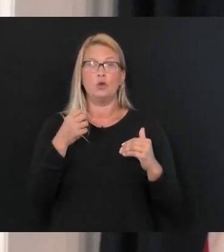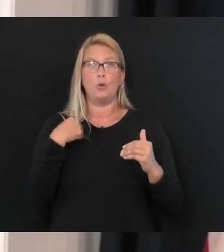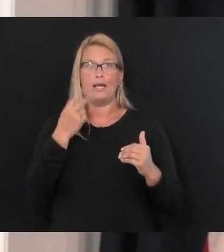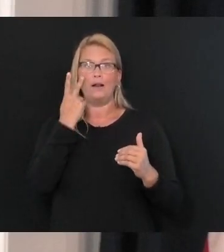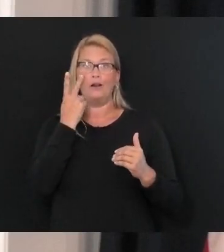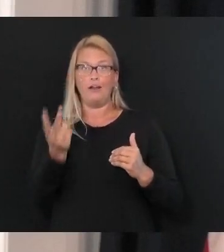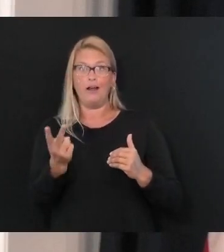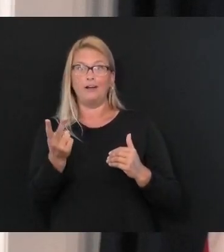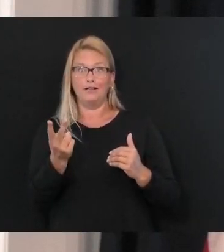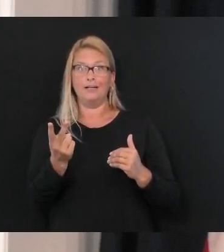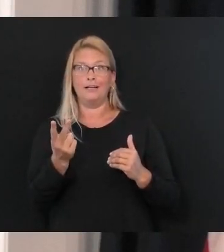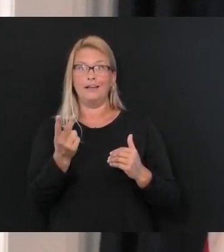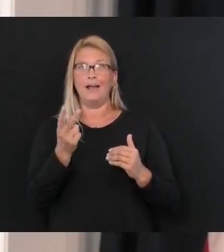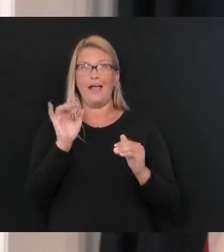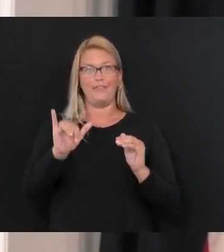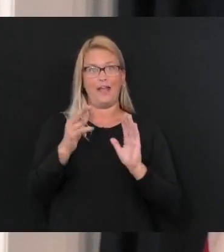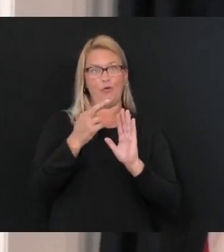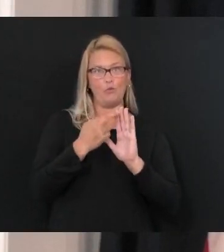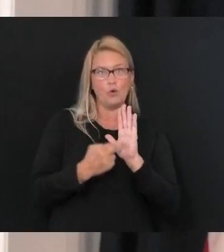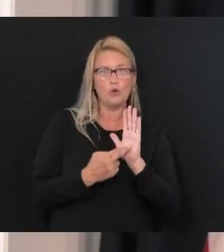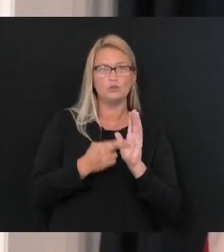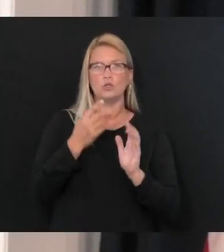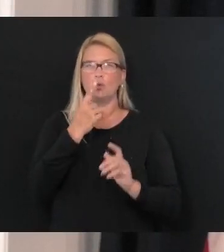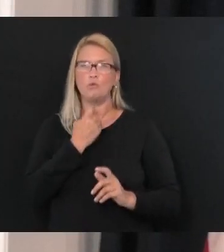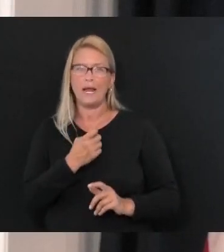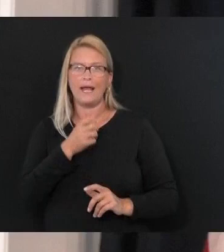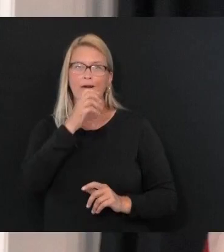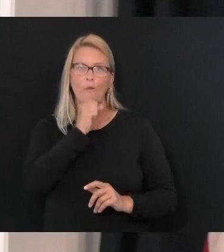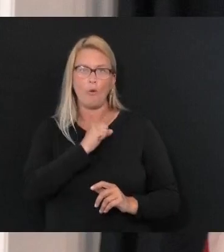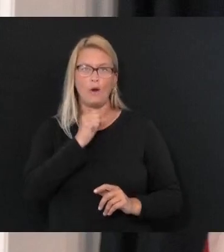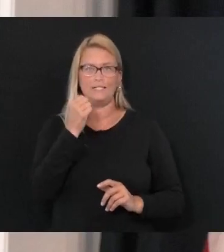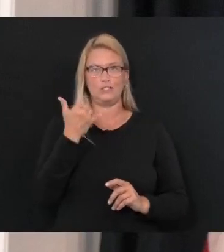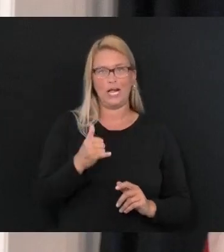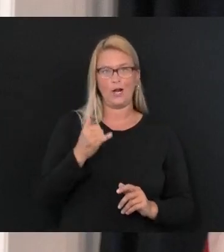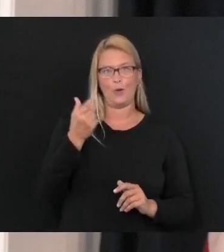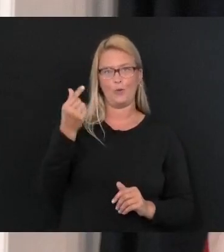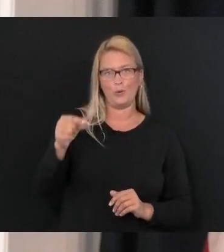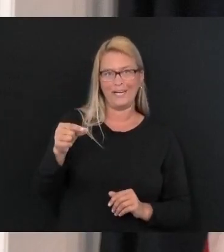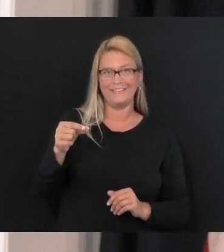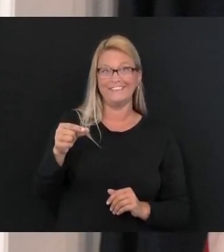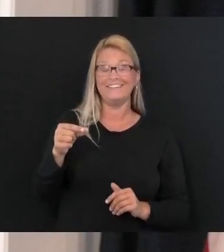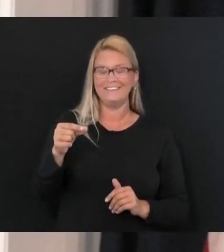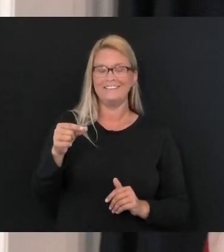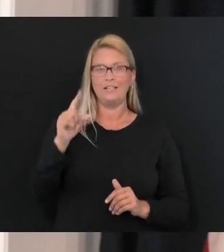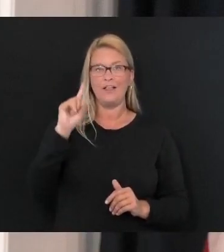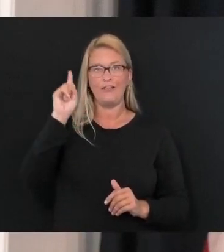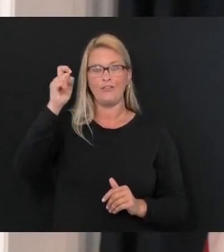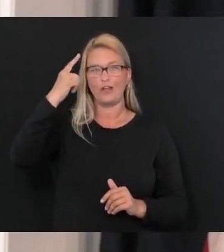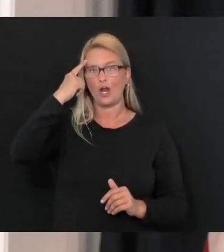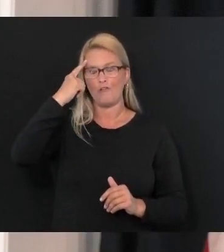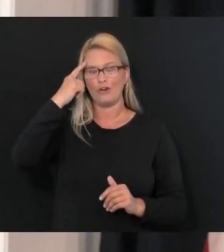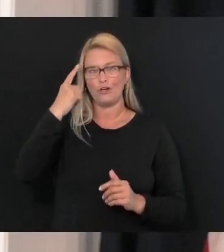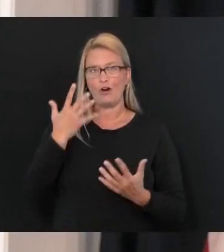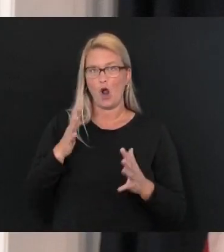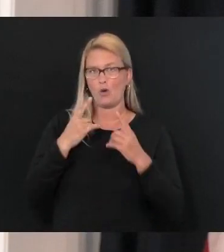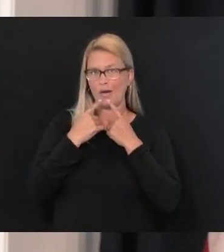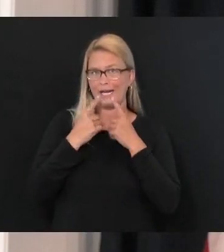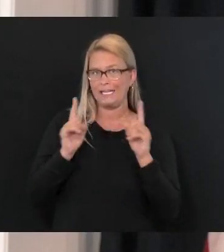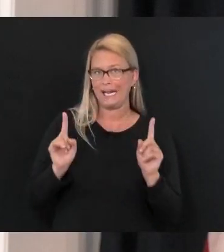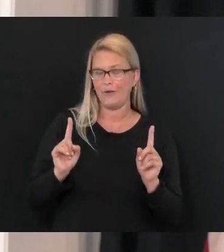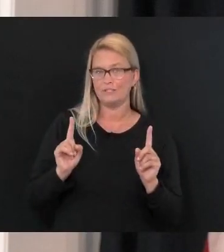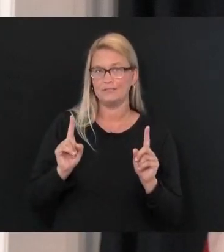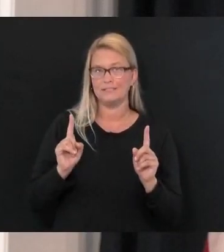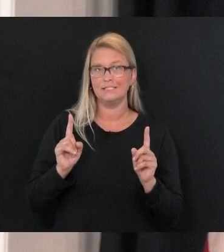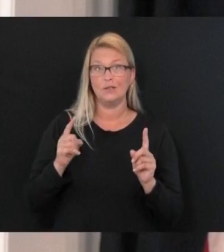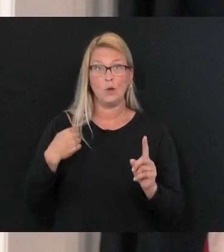and then start to look at the red, orange, yellow, and green, I think what the governor said is very much true, that